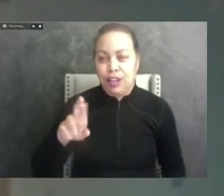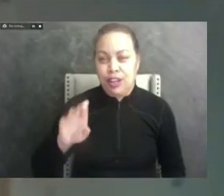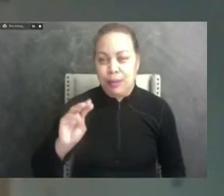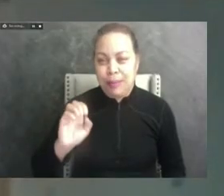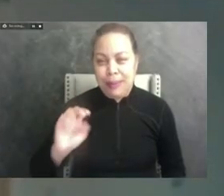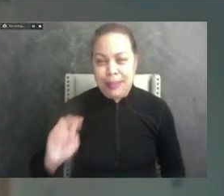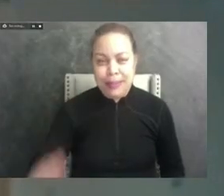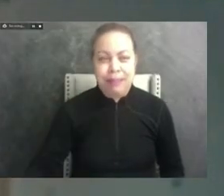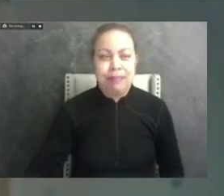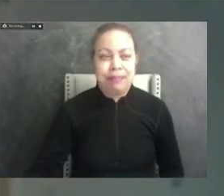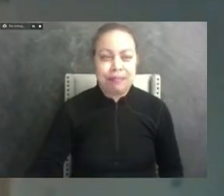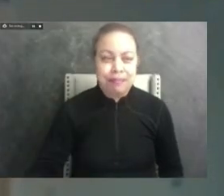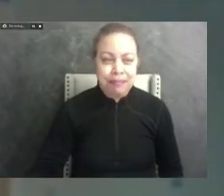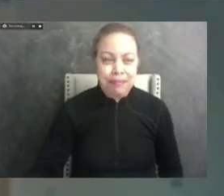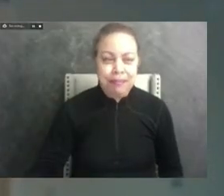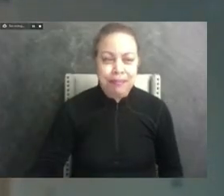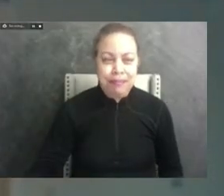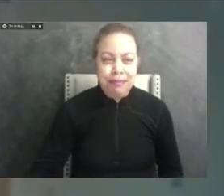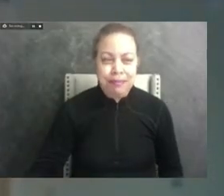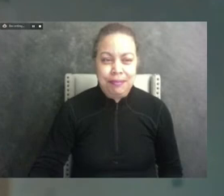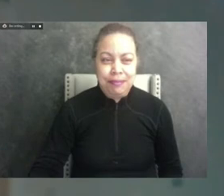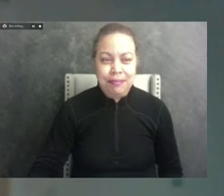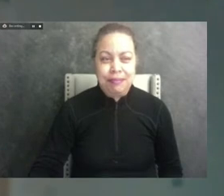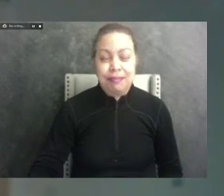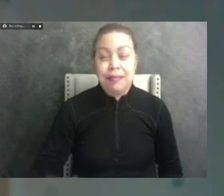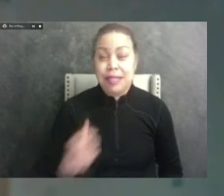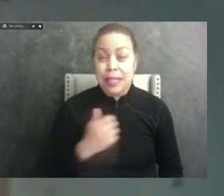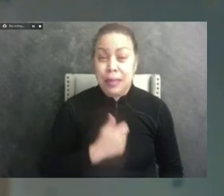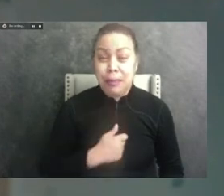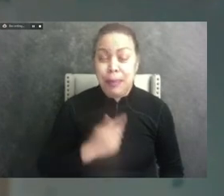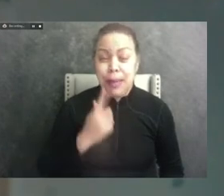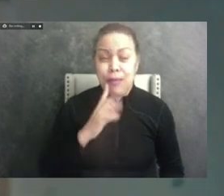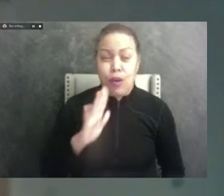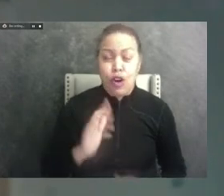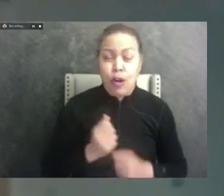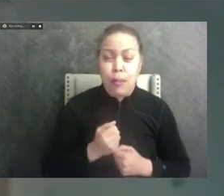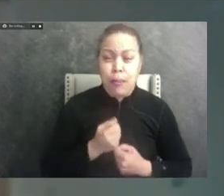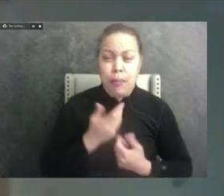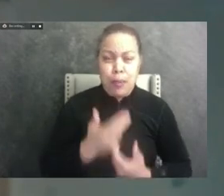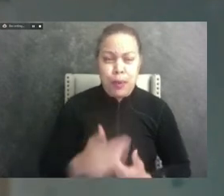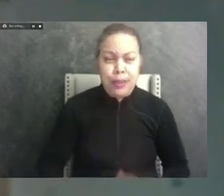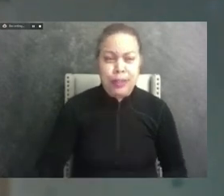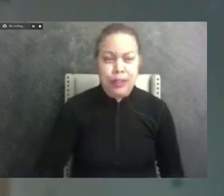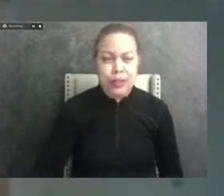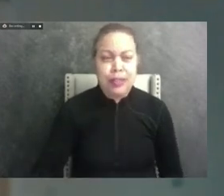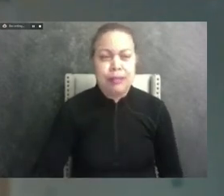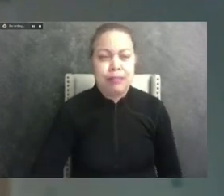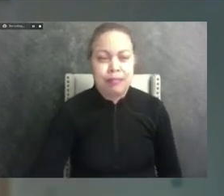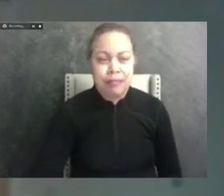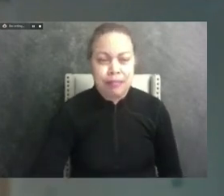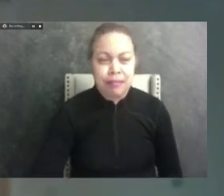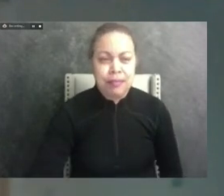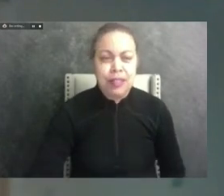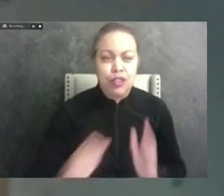An Apology for Her Poetry by Duchess of Newcastle, Margaret Cavendish.